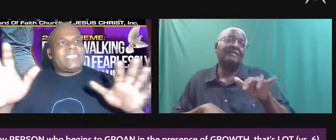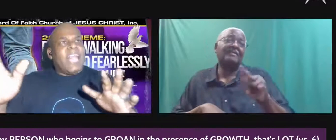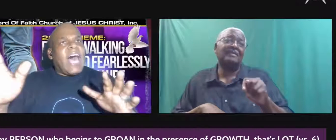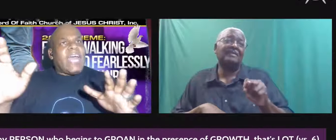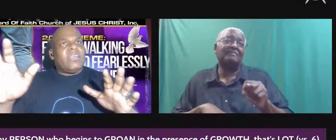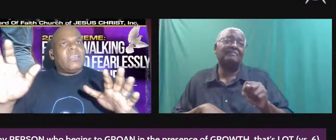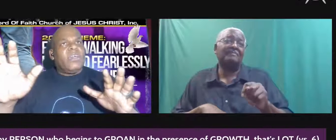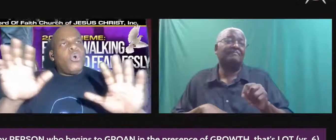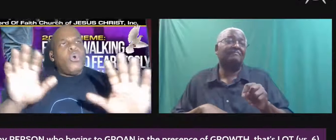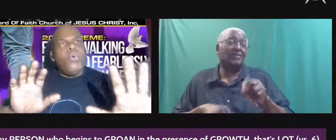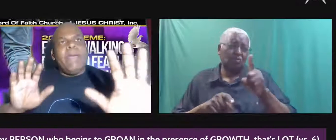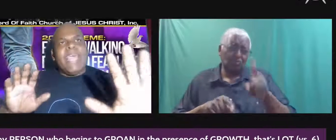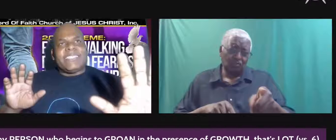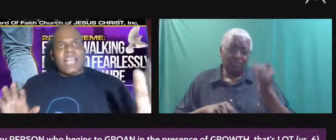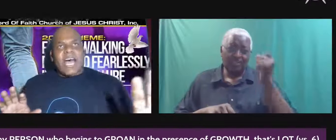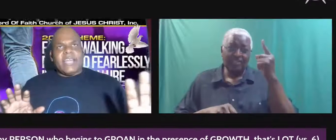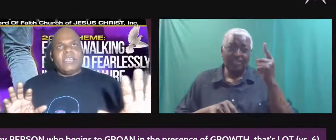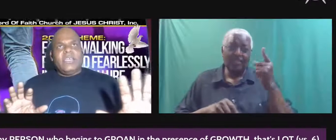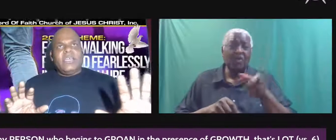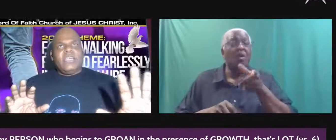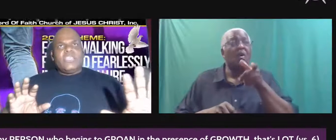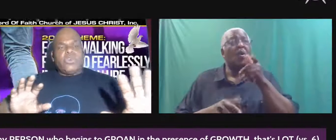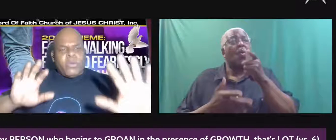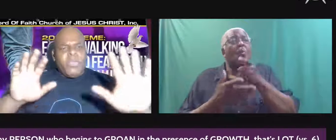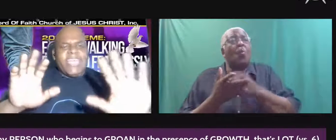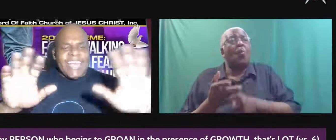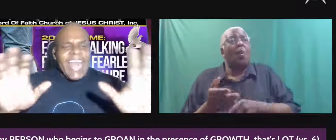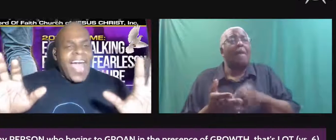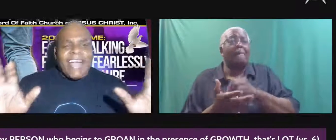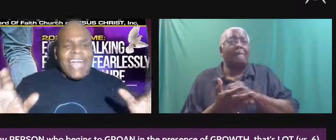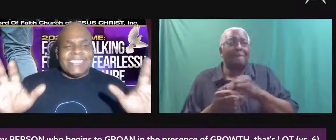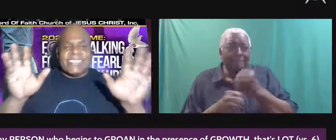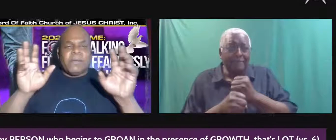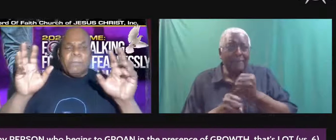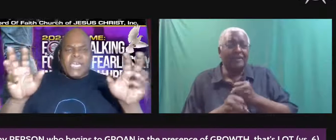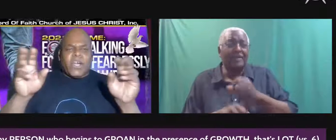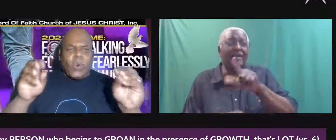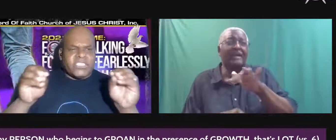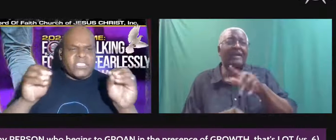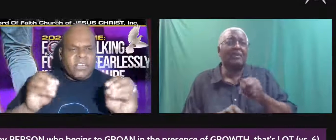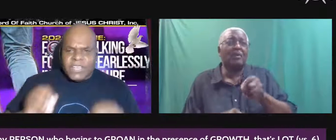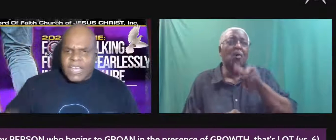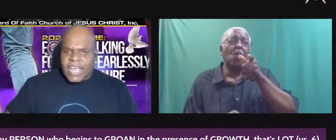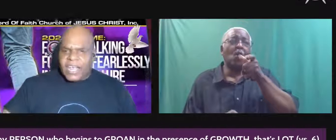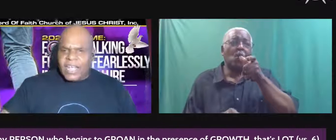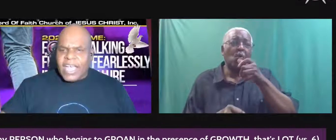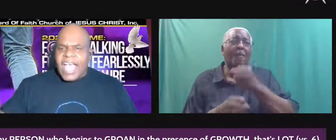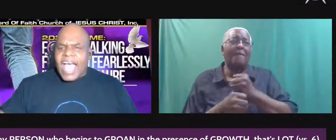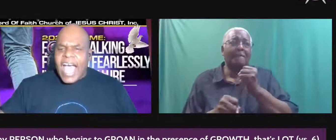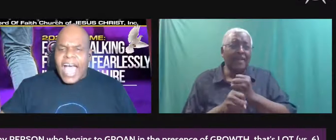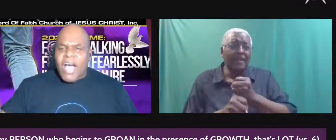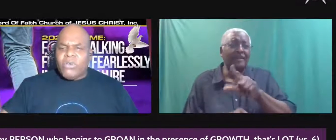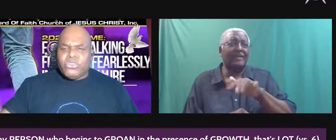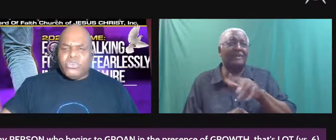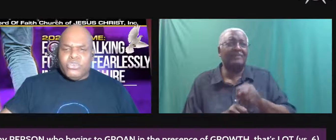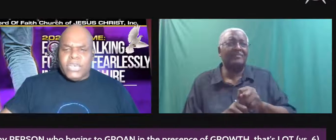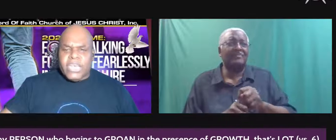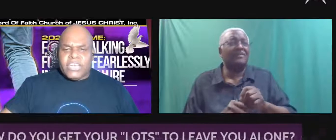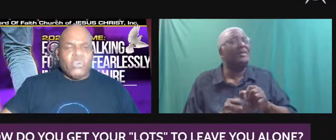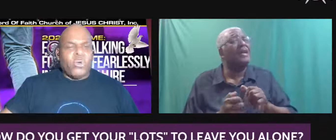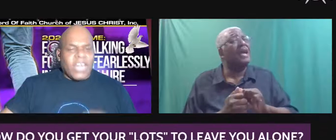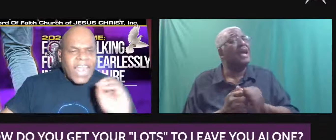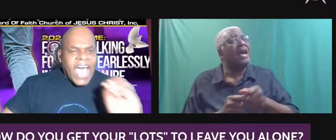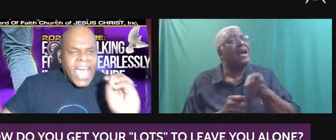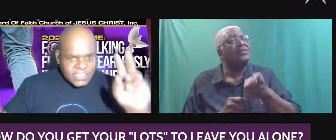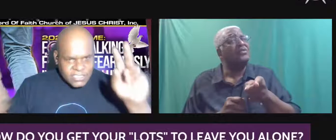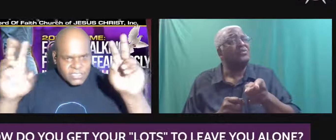what makes Lot, who makes Lot, so that we can now answer the big question of the day. How do you